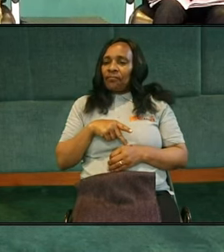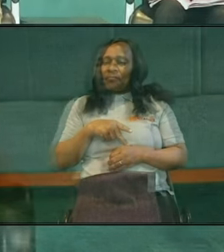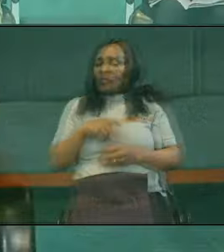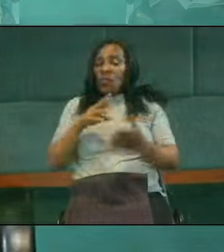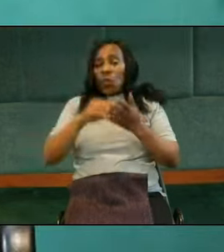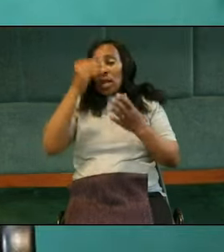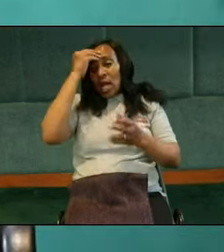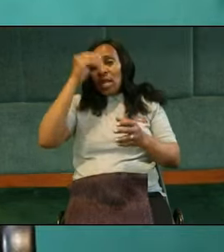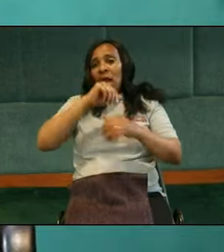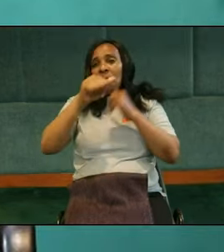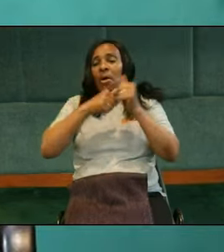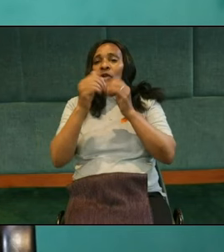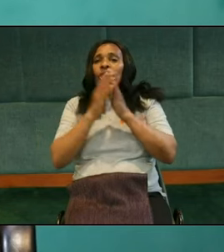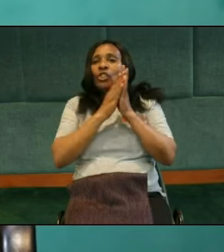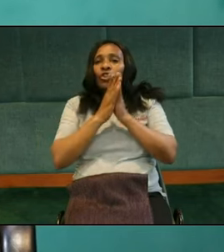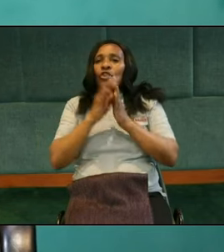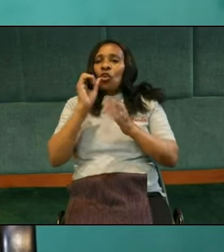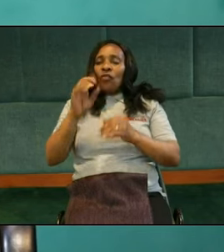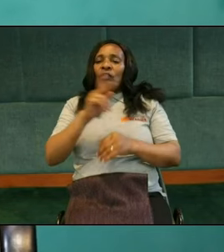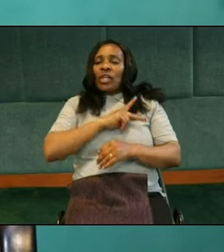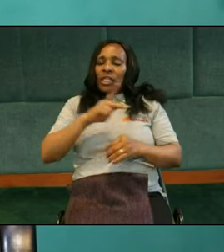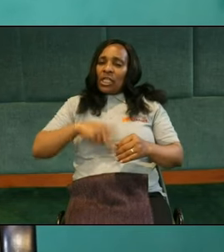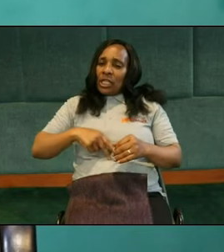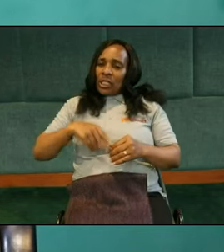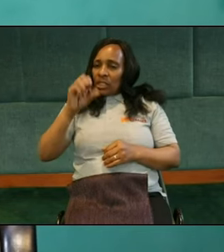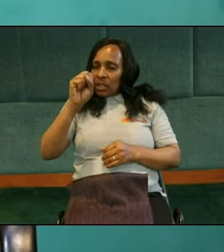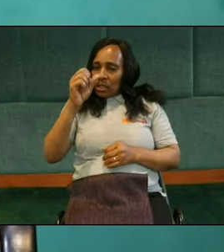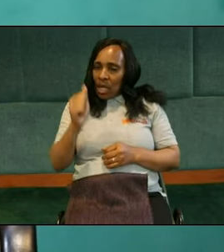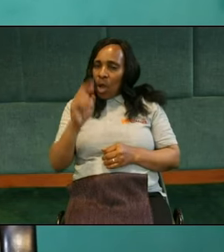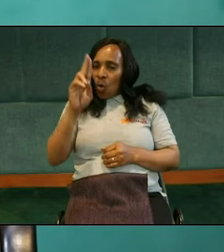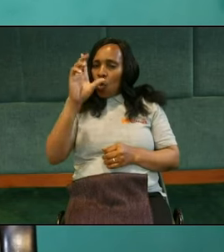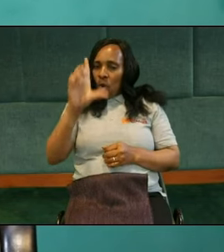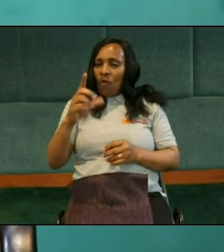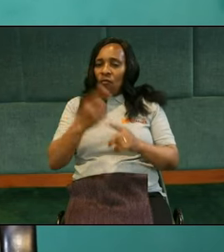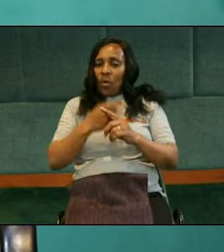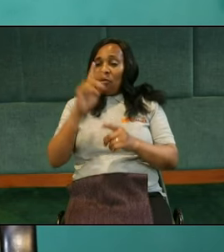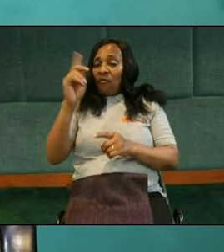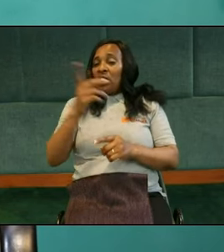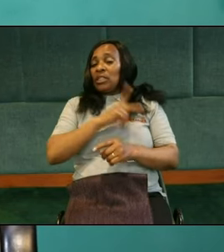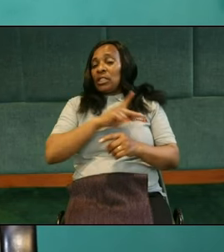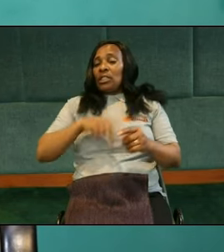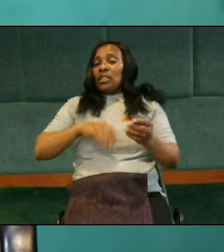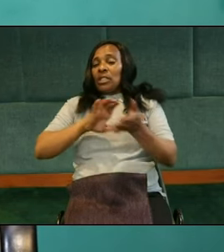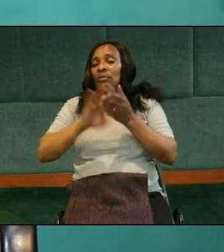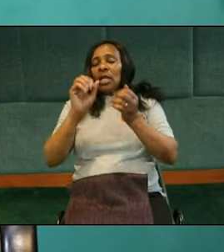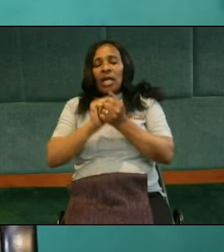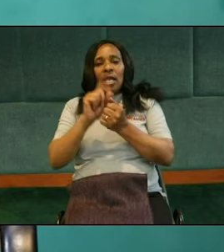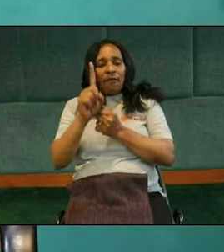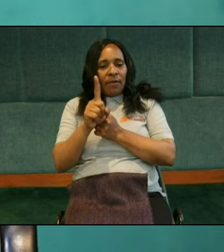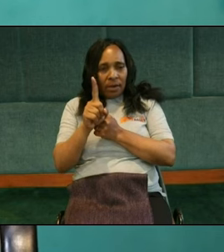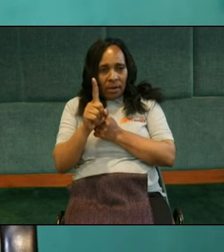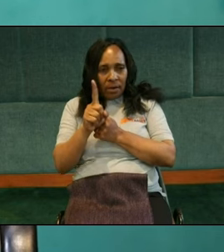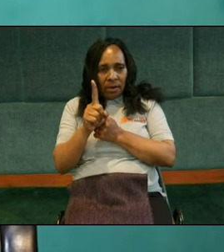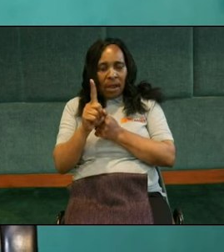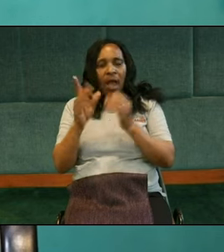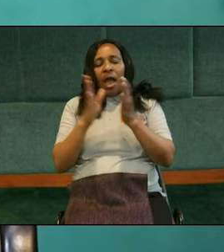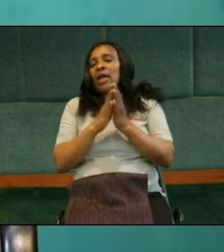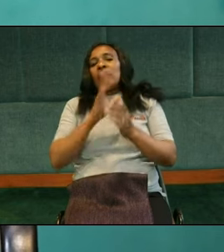We'll learn about the story of King Saul from the book of 1 Kings chapter 11.